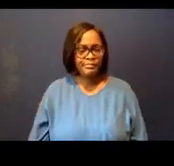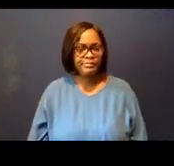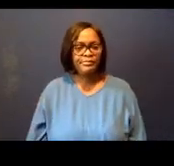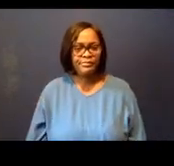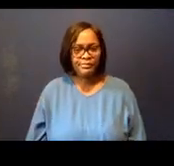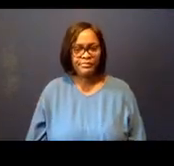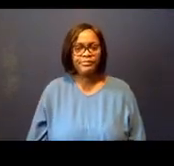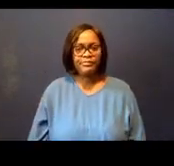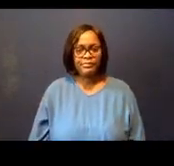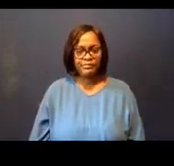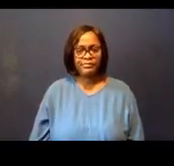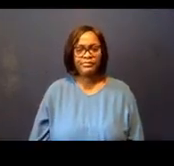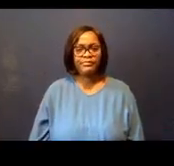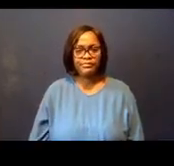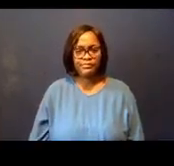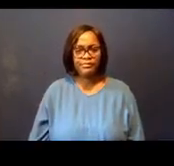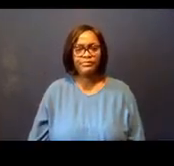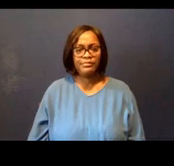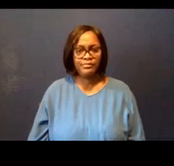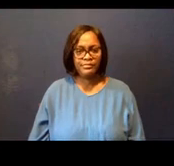disabled children,